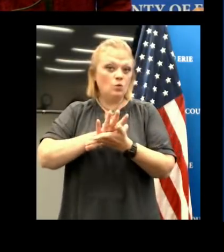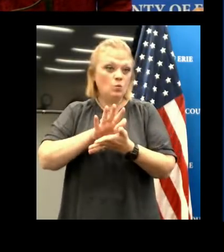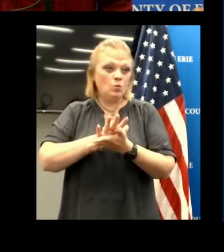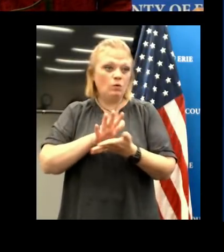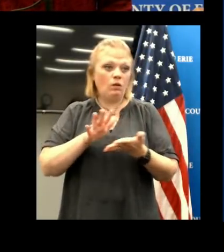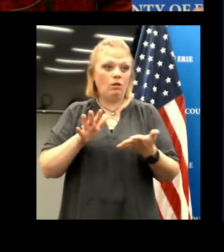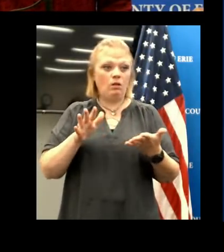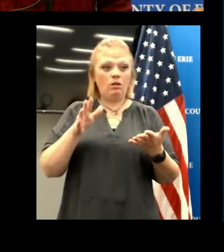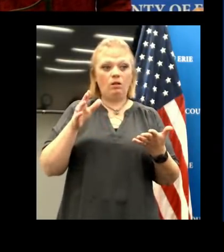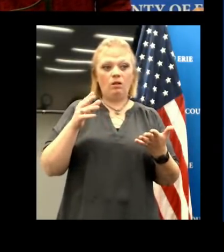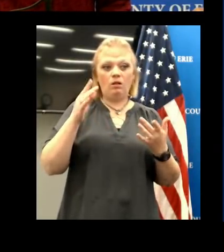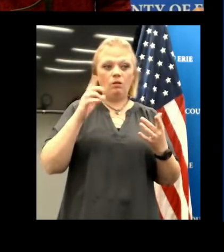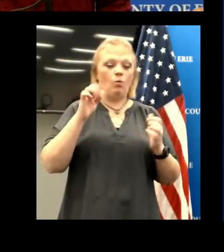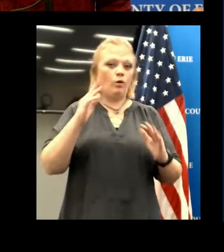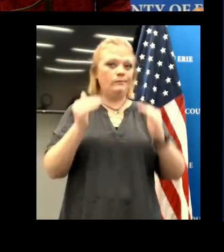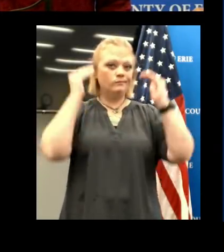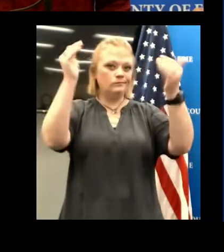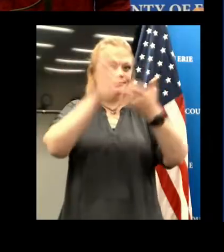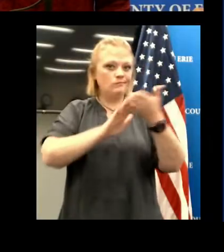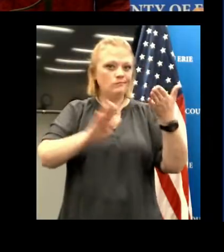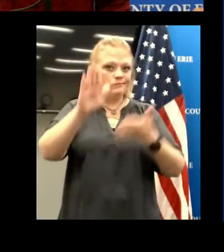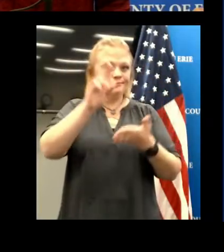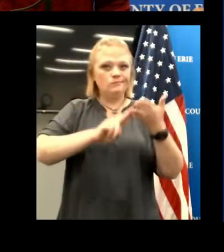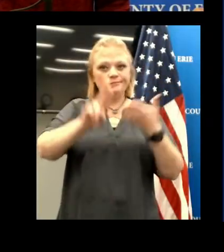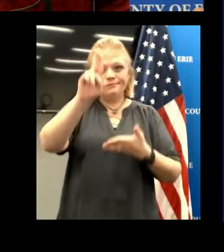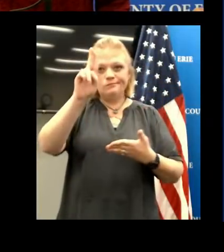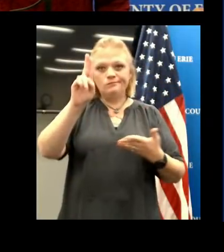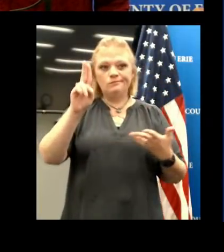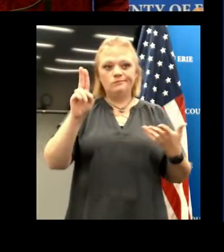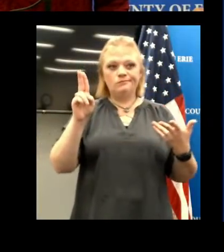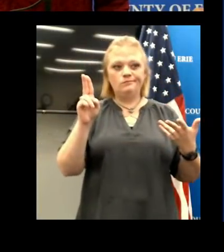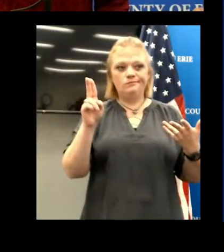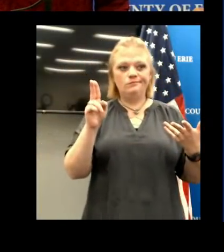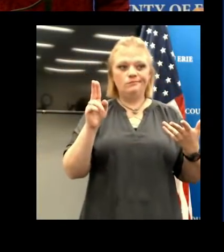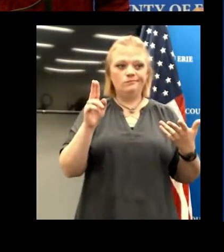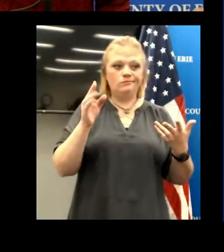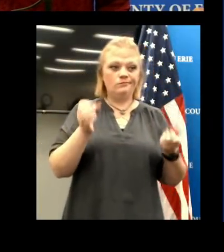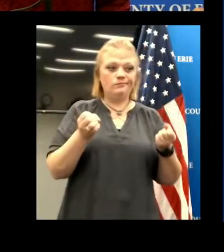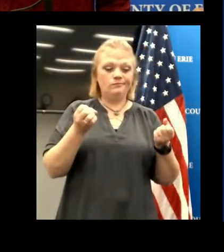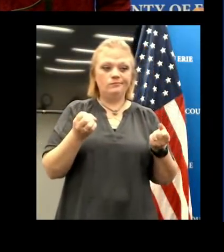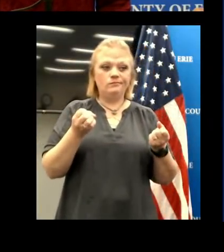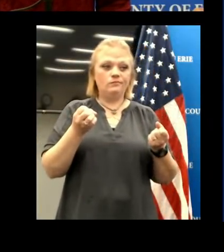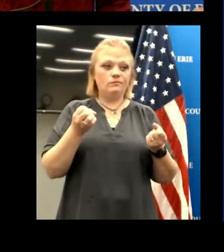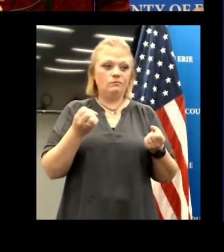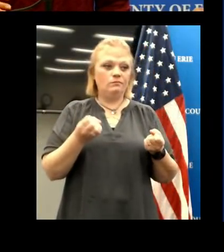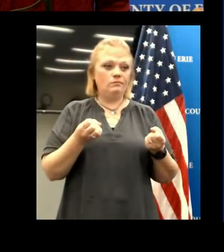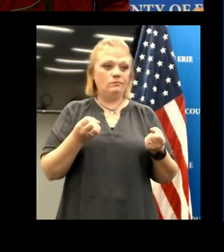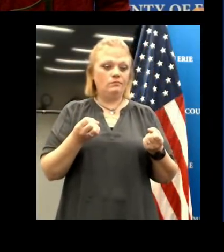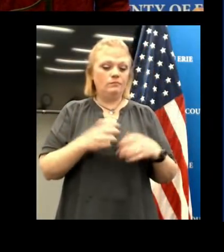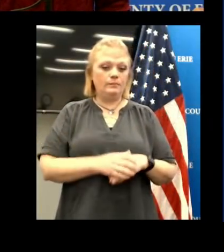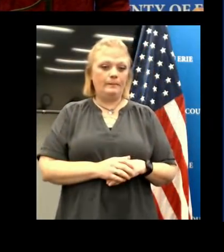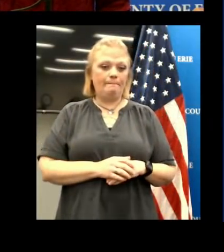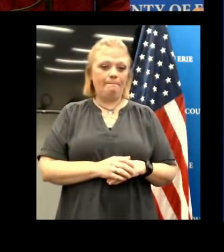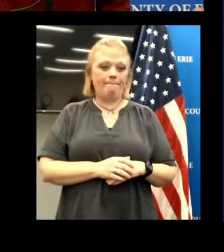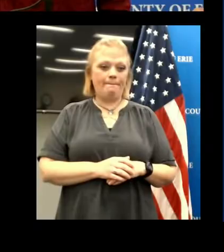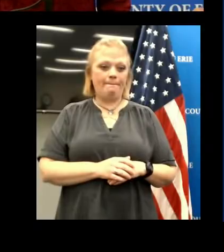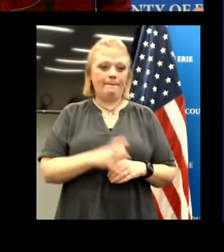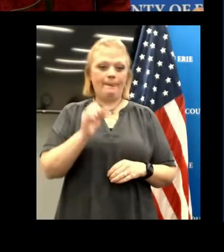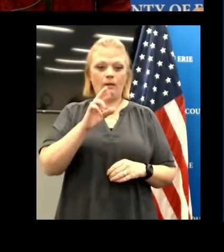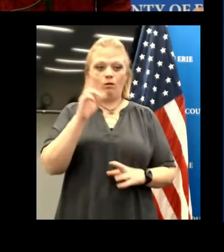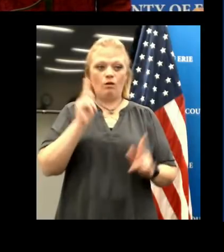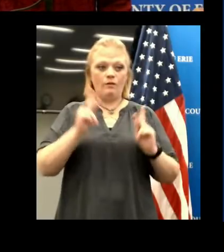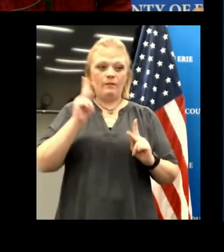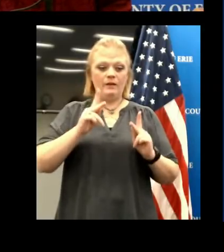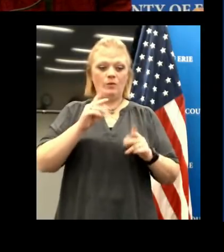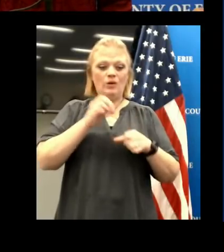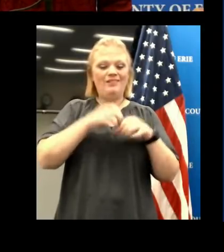and higher education, colleges, universities. Many times, or people we know in those age